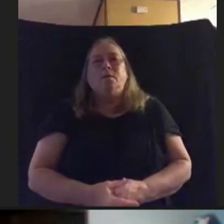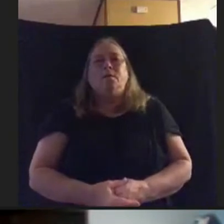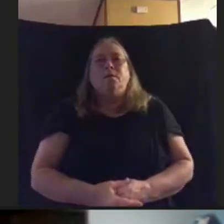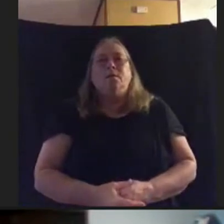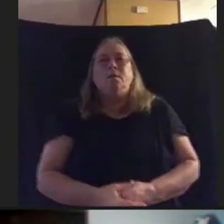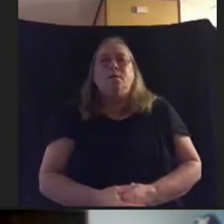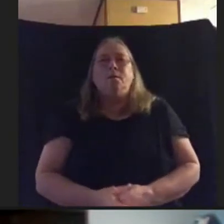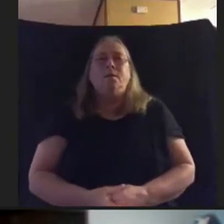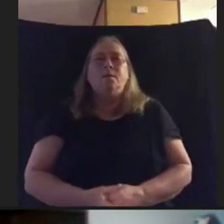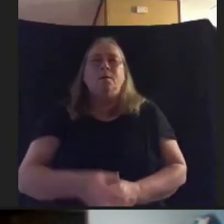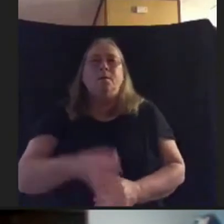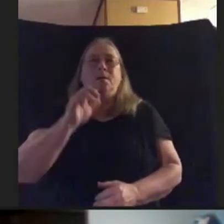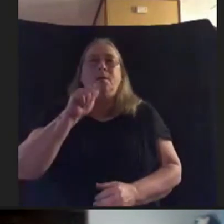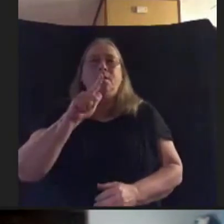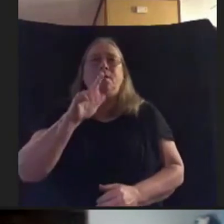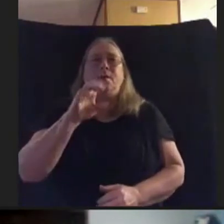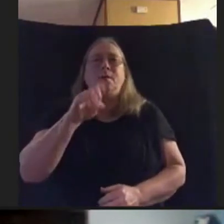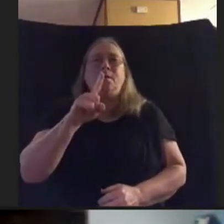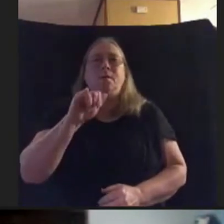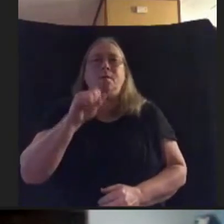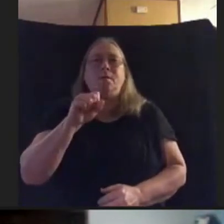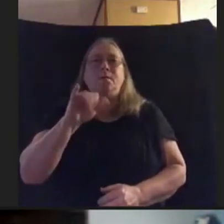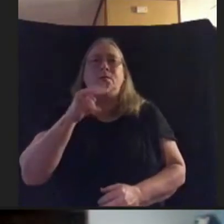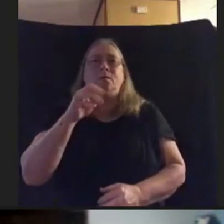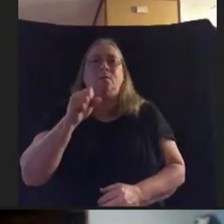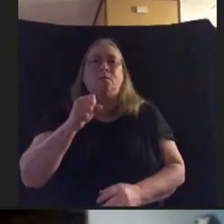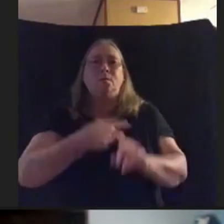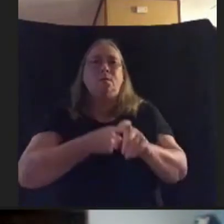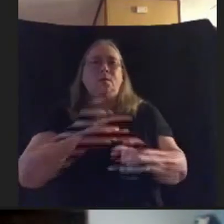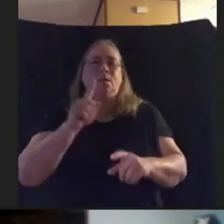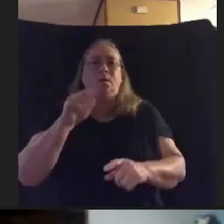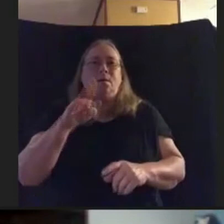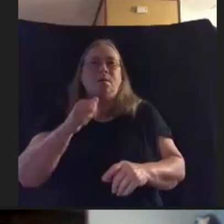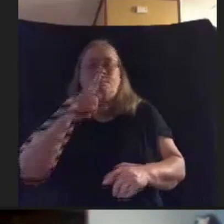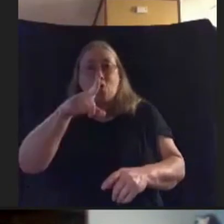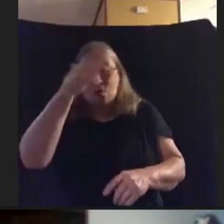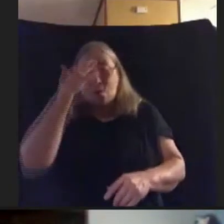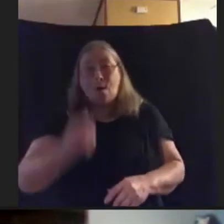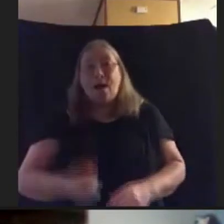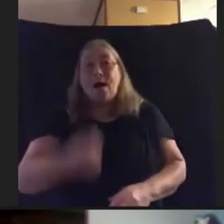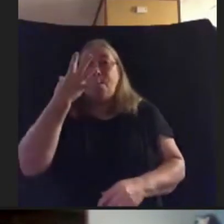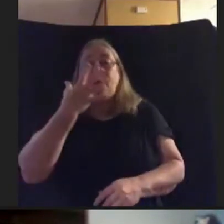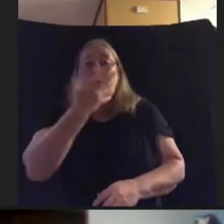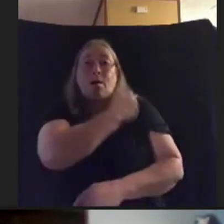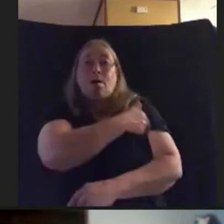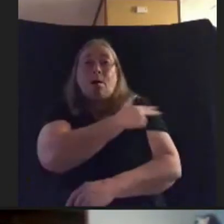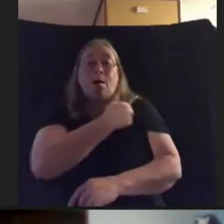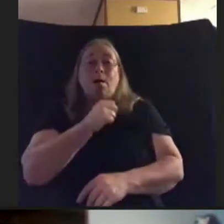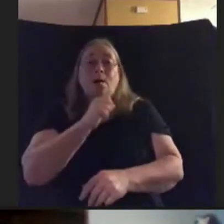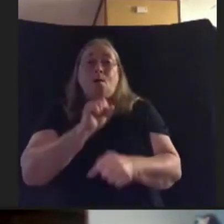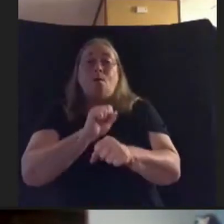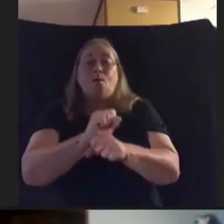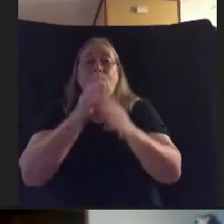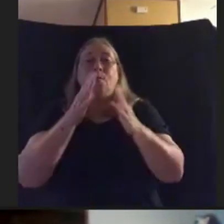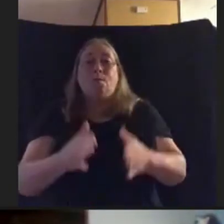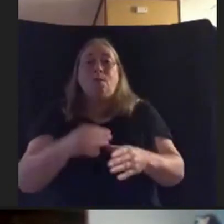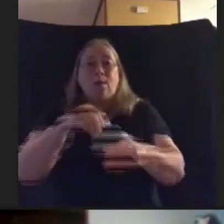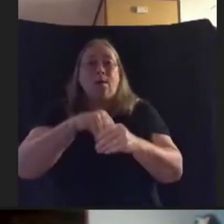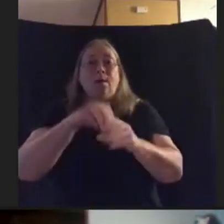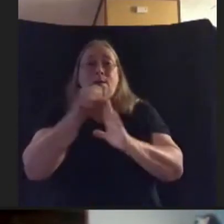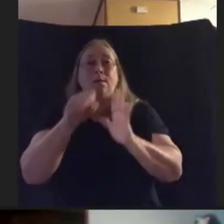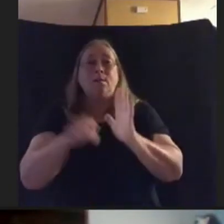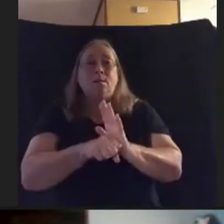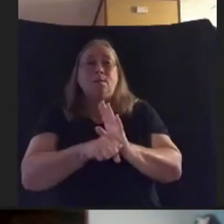Alexis Jones with WTVA. Do you know how many medical workers in the state opted out of getting